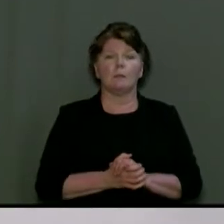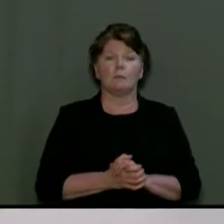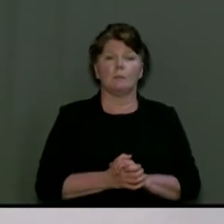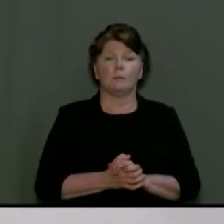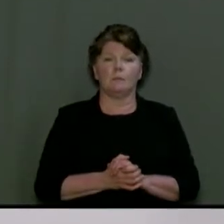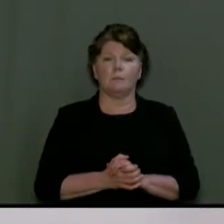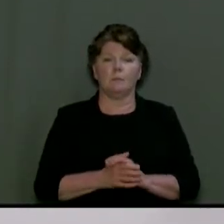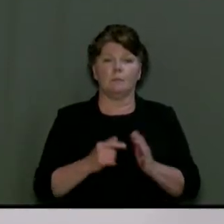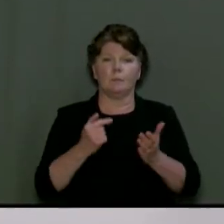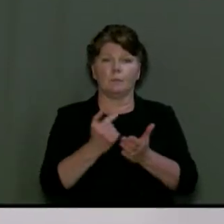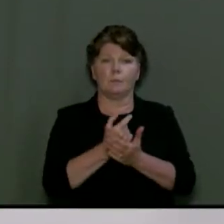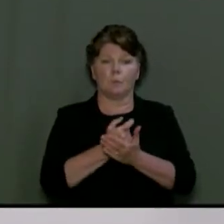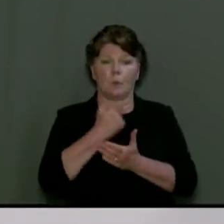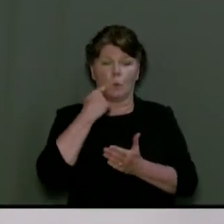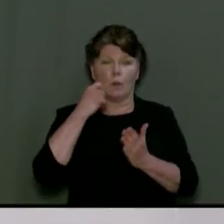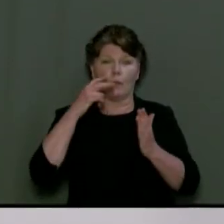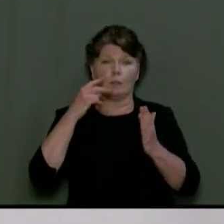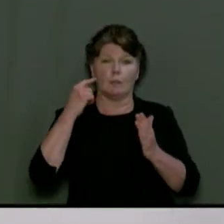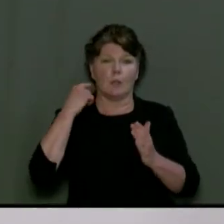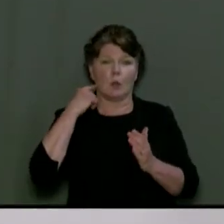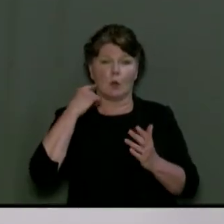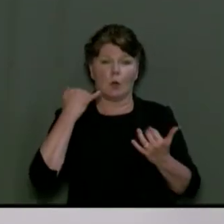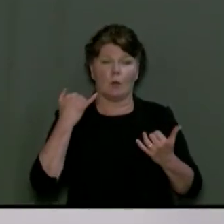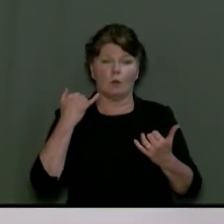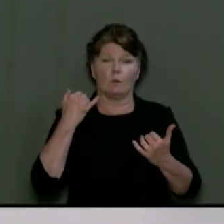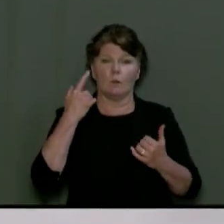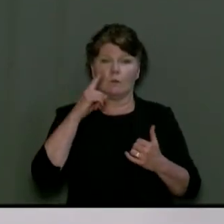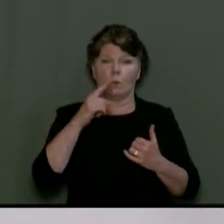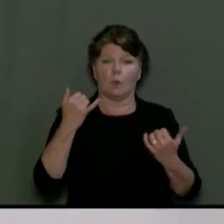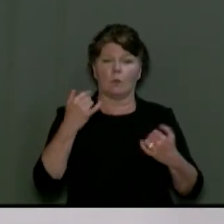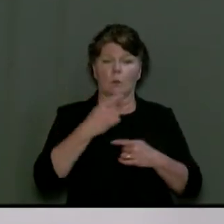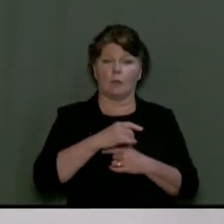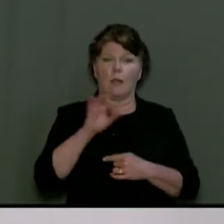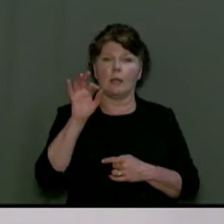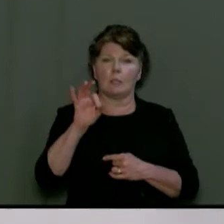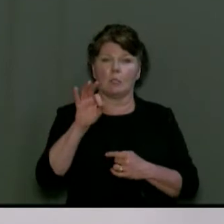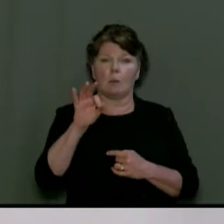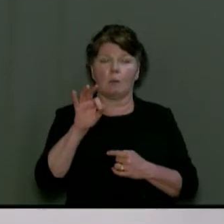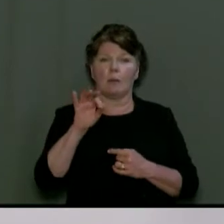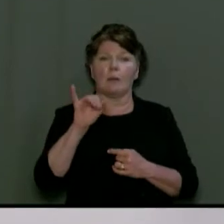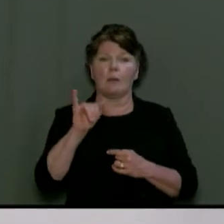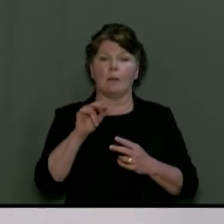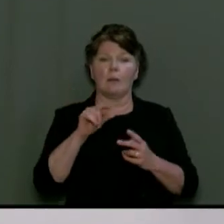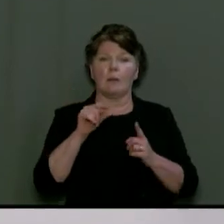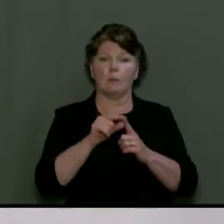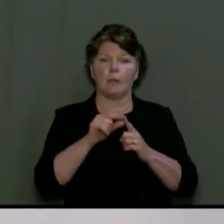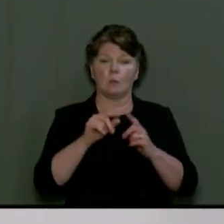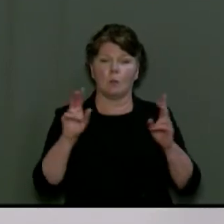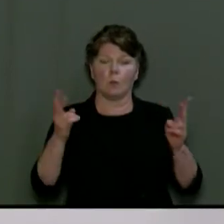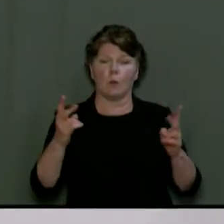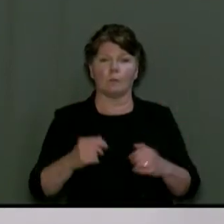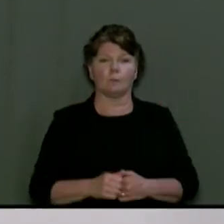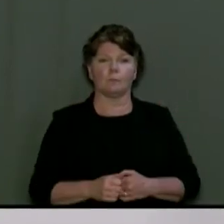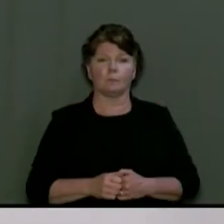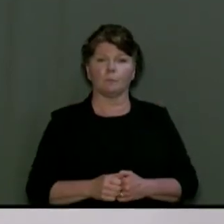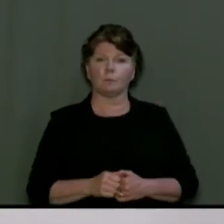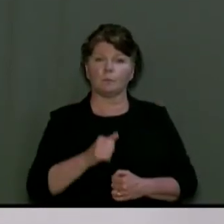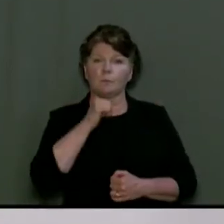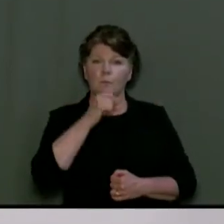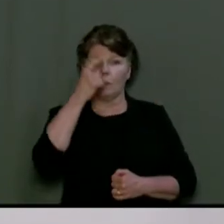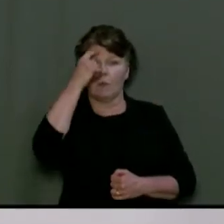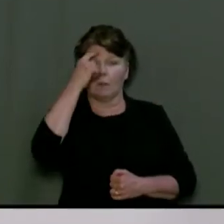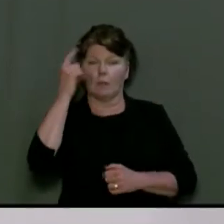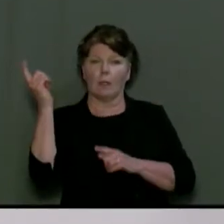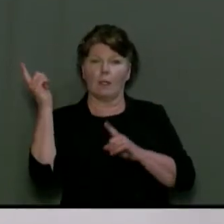The gospel you have heard today is the basis of today's sermon, especially these words. Do not think that I have come to